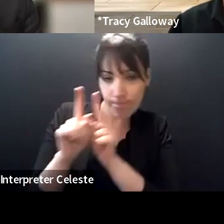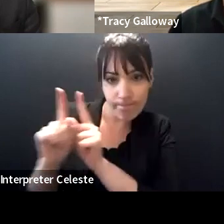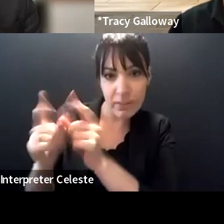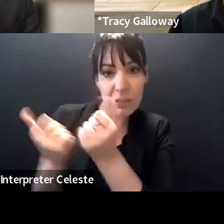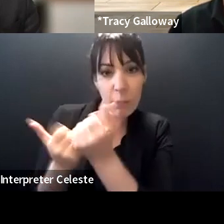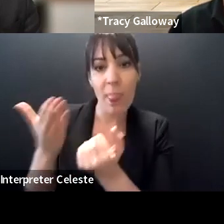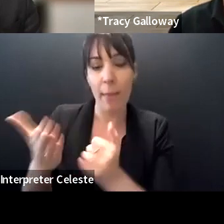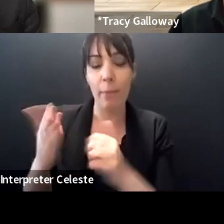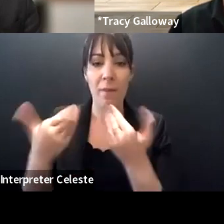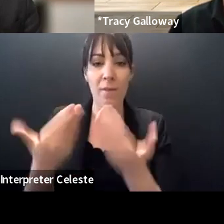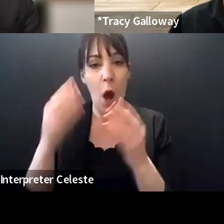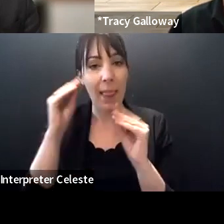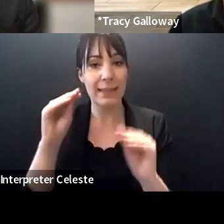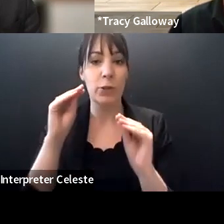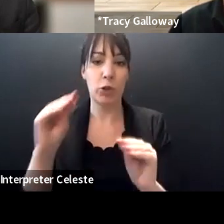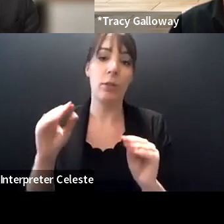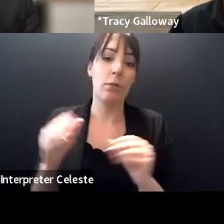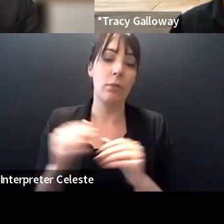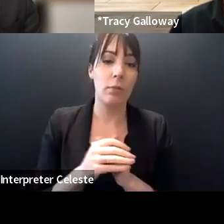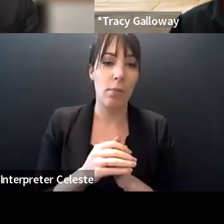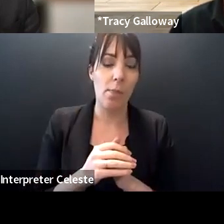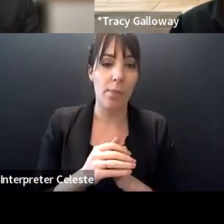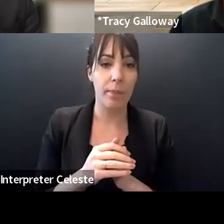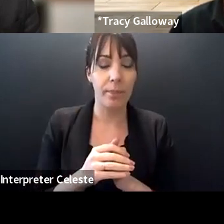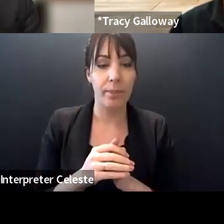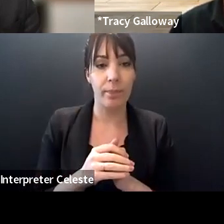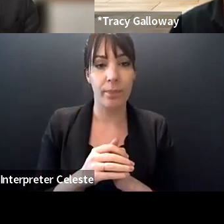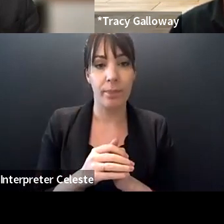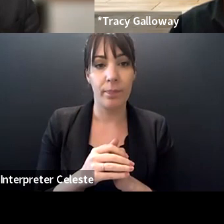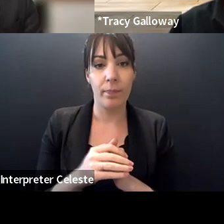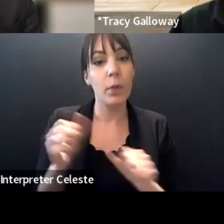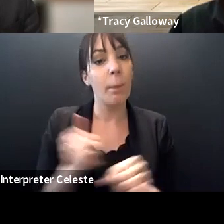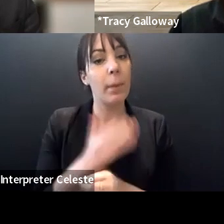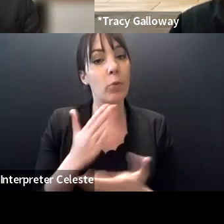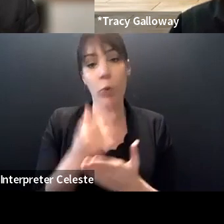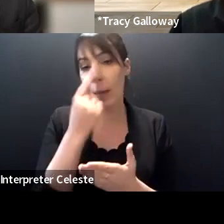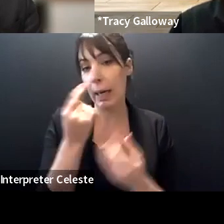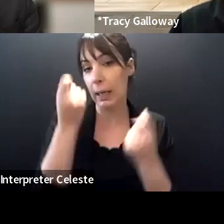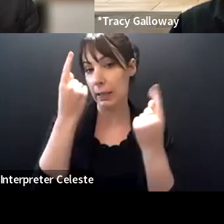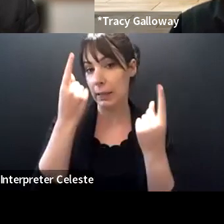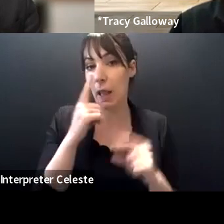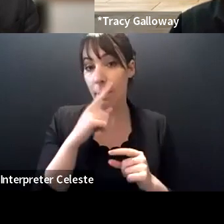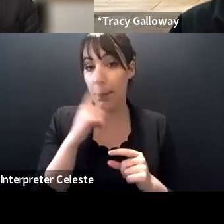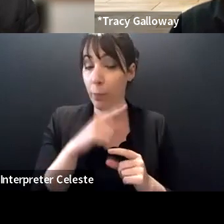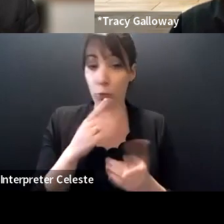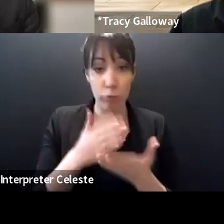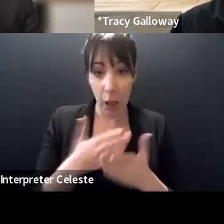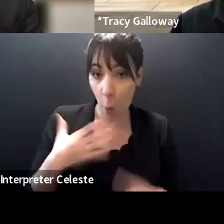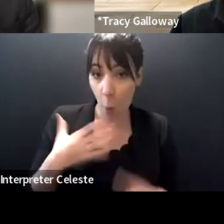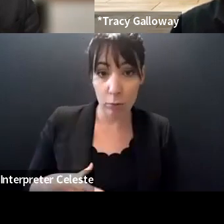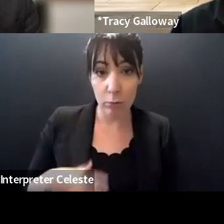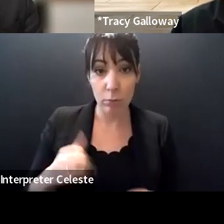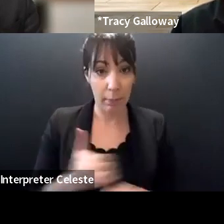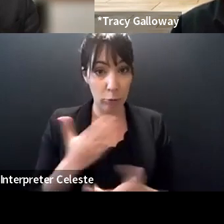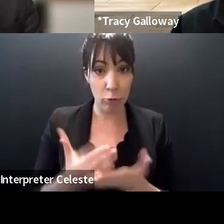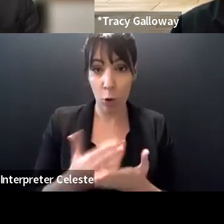path, wherever they are in their teaching practice, and understanding that people are truly invested in the embodiment of